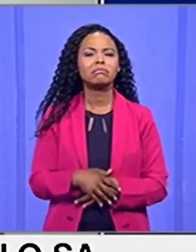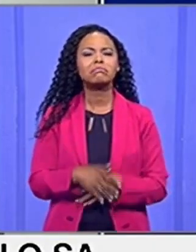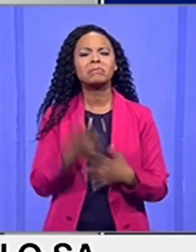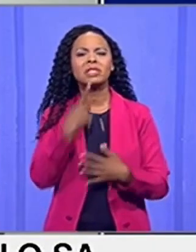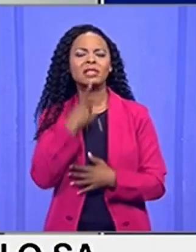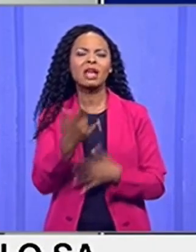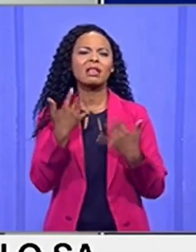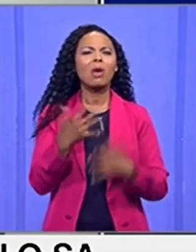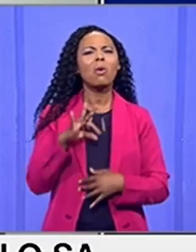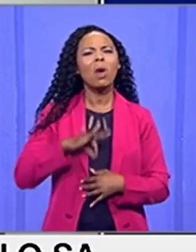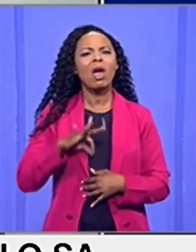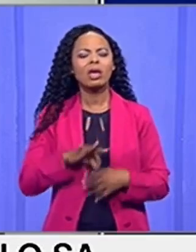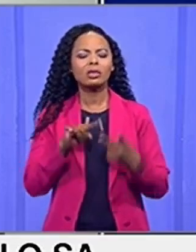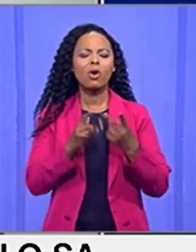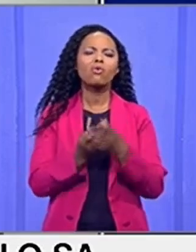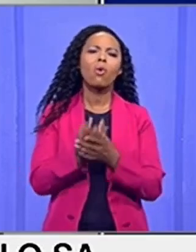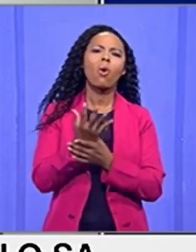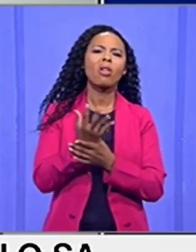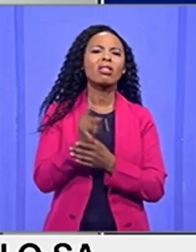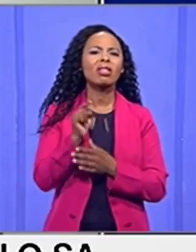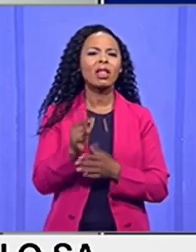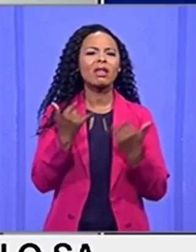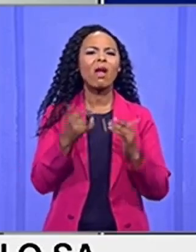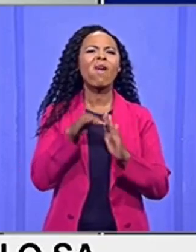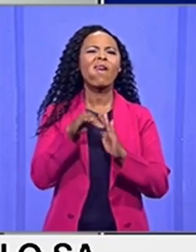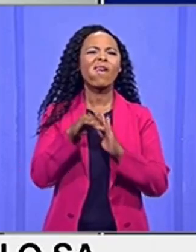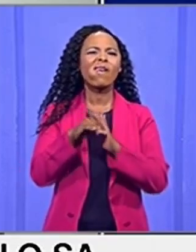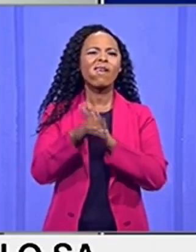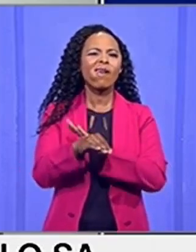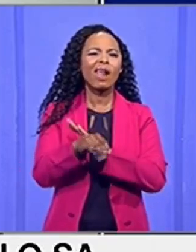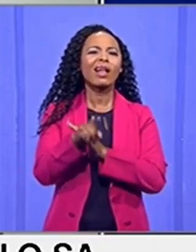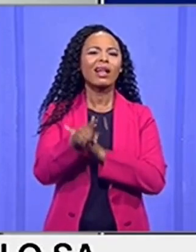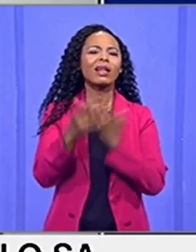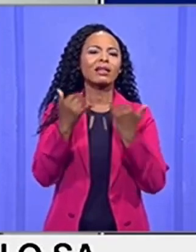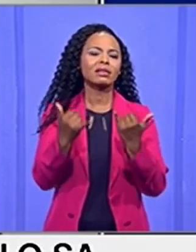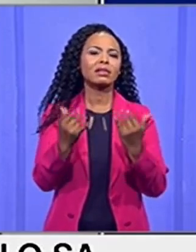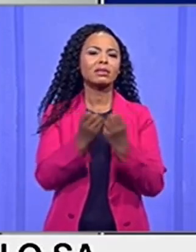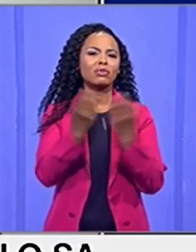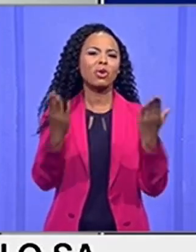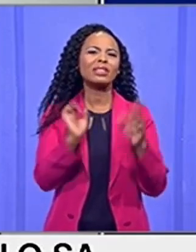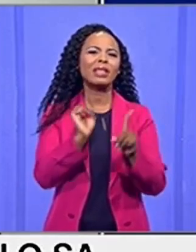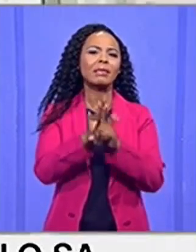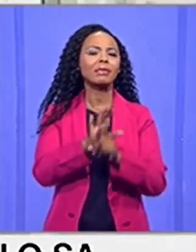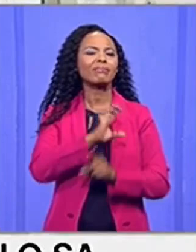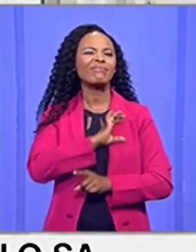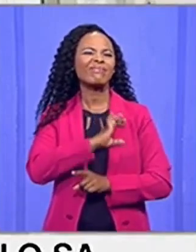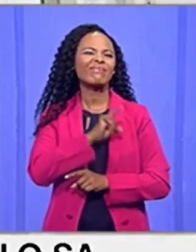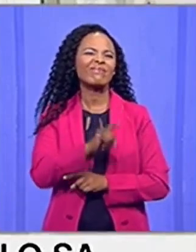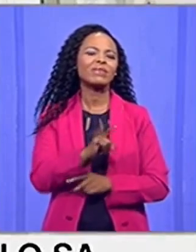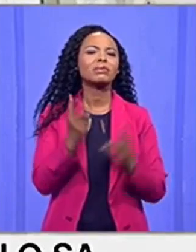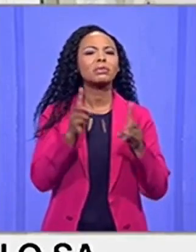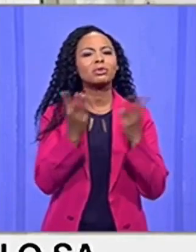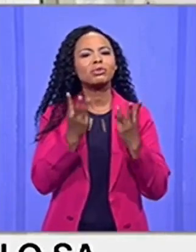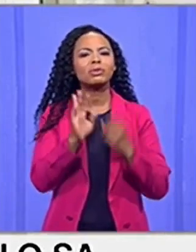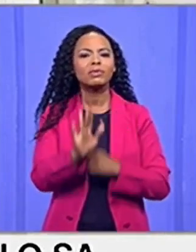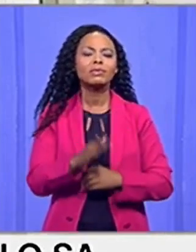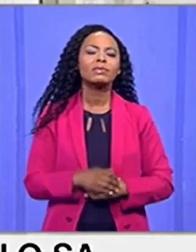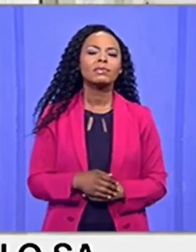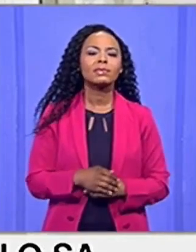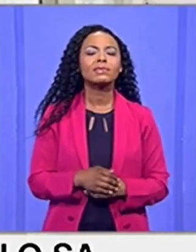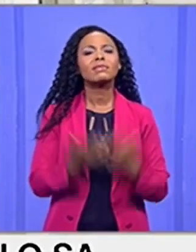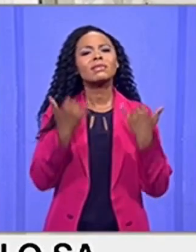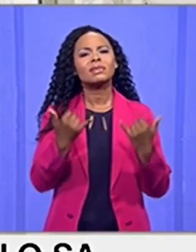wage growth, which has been declining, and of course this weighs on the consumer's purchasing power. Maemo a ga jana a baka gore